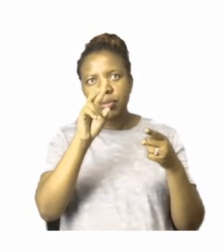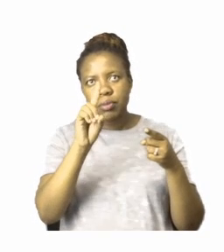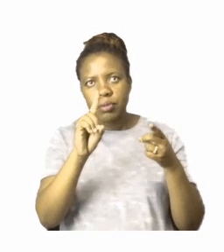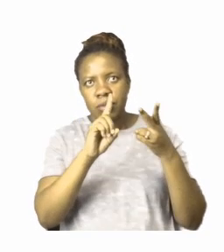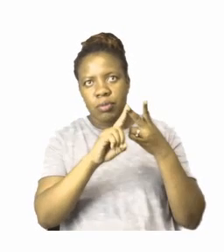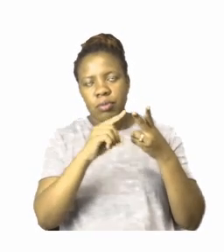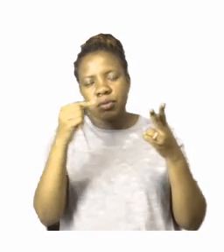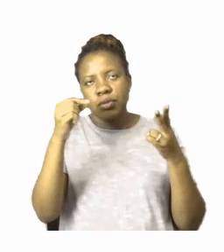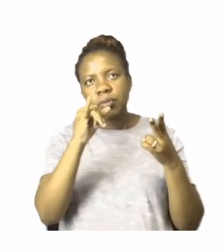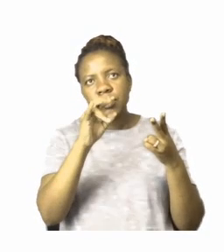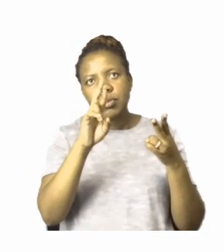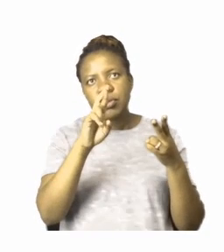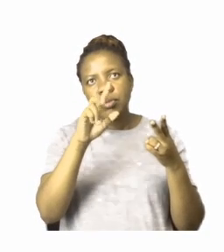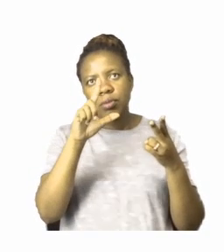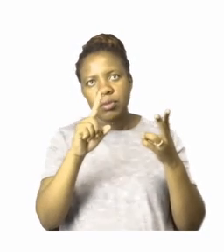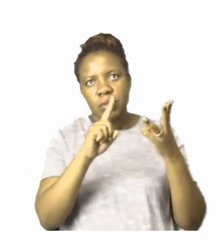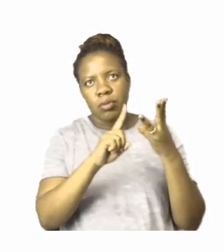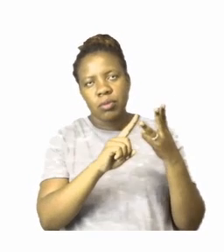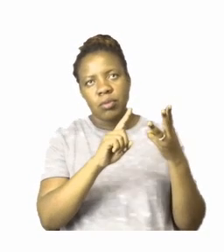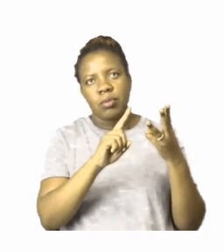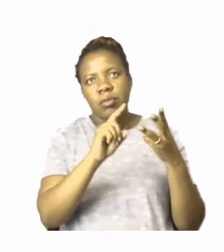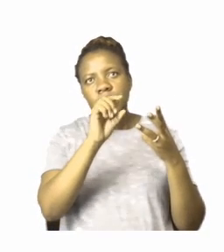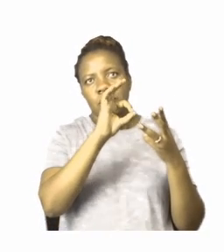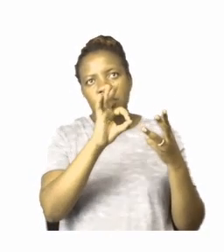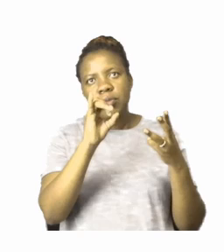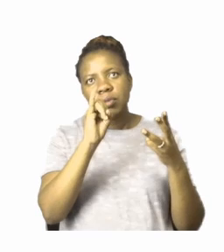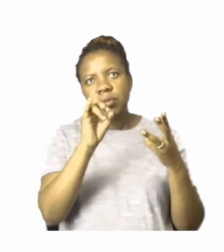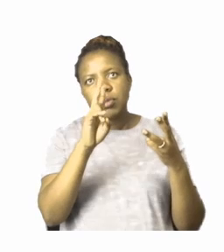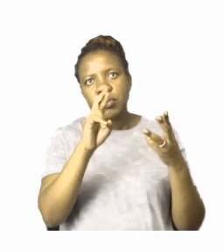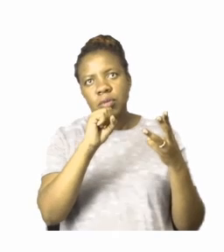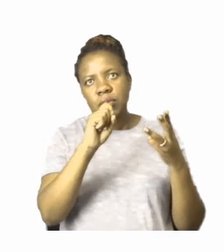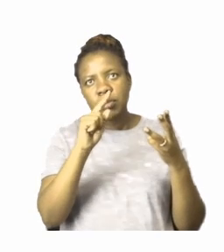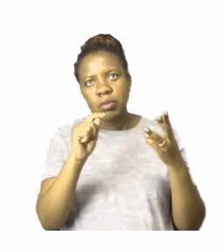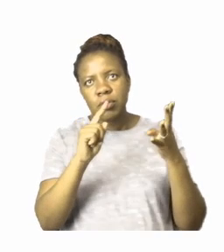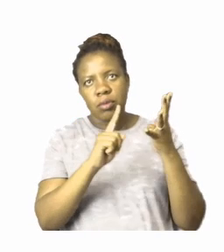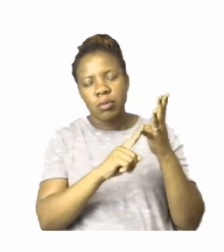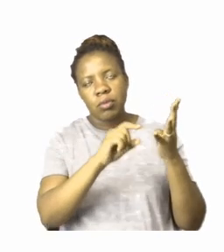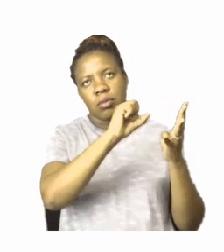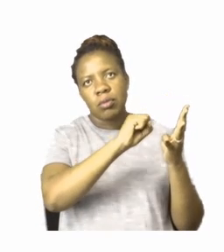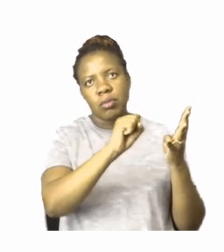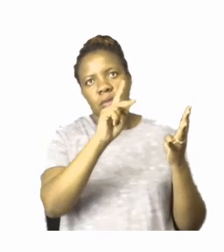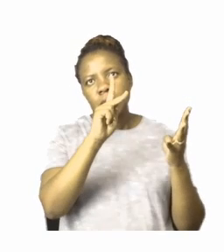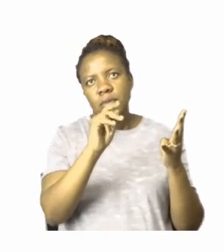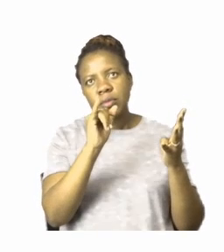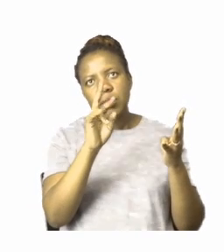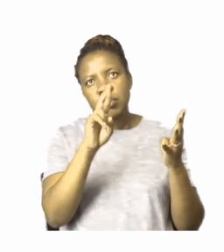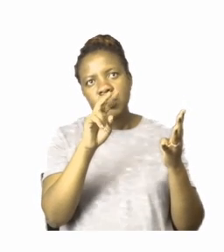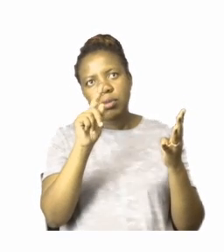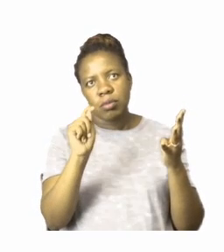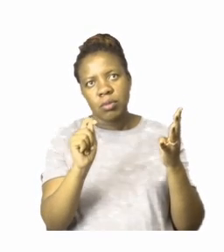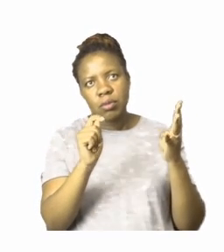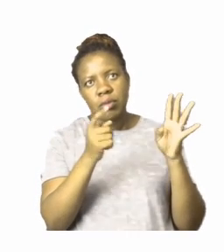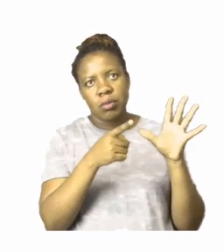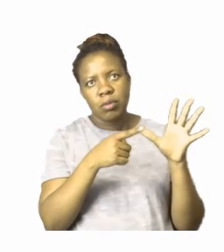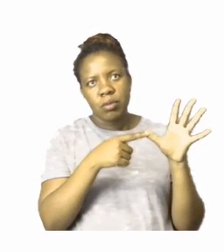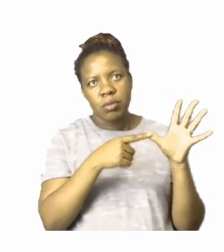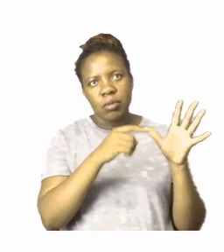girl, first, skirt, chirp,